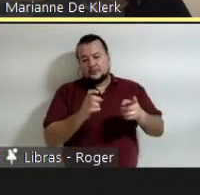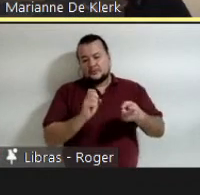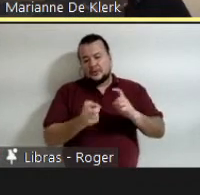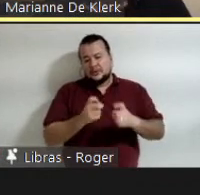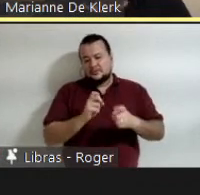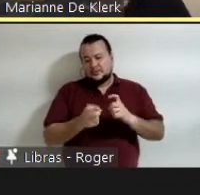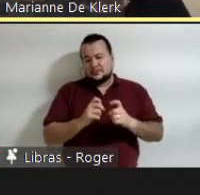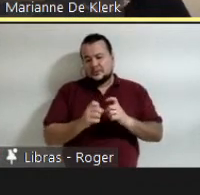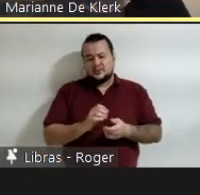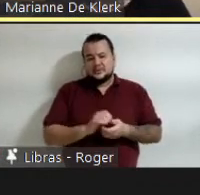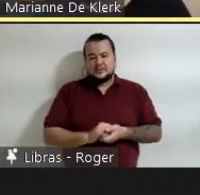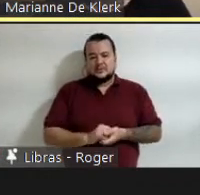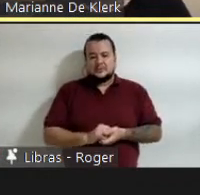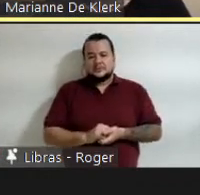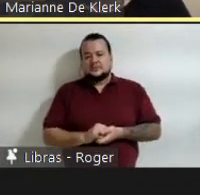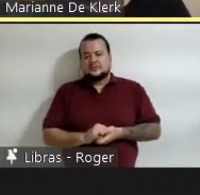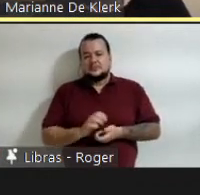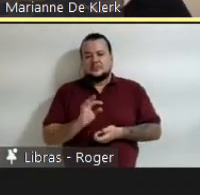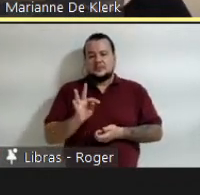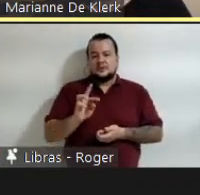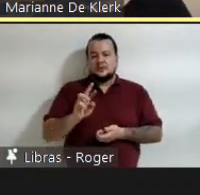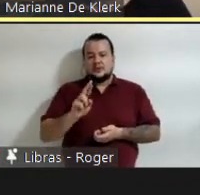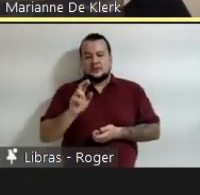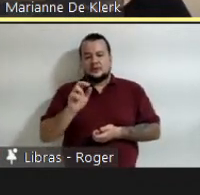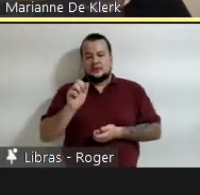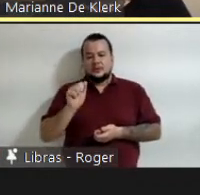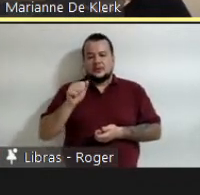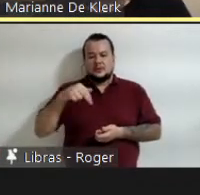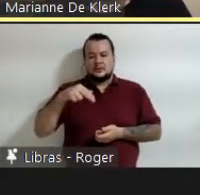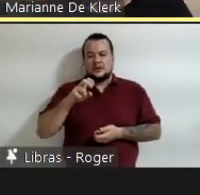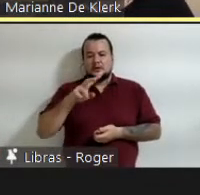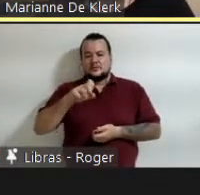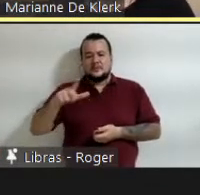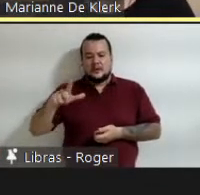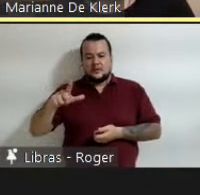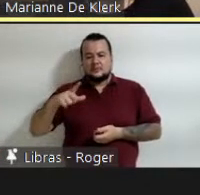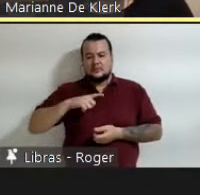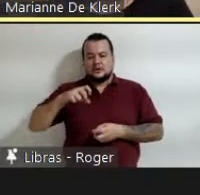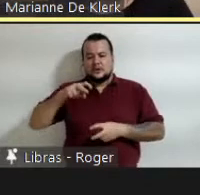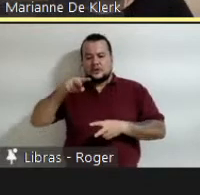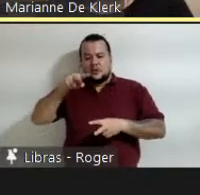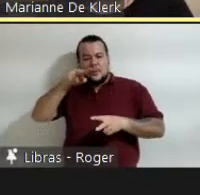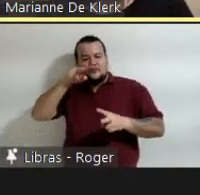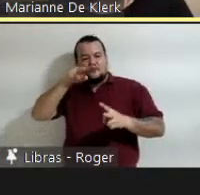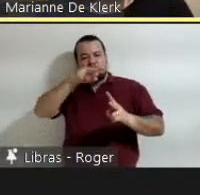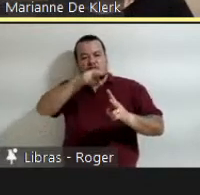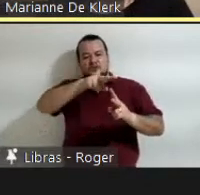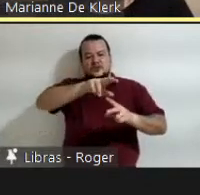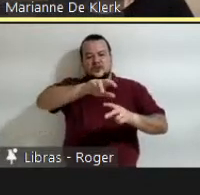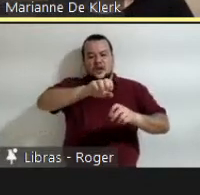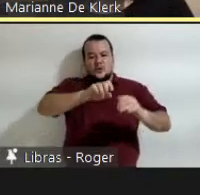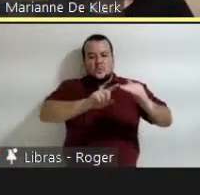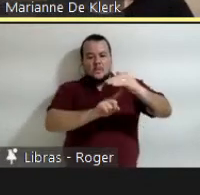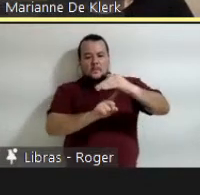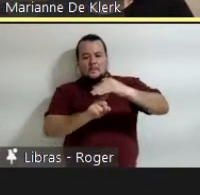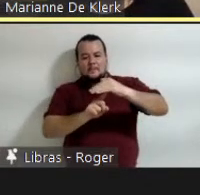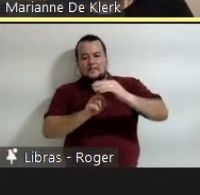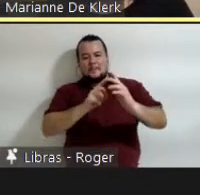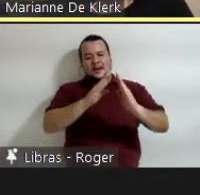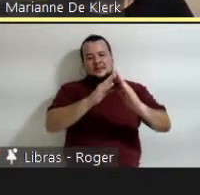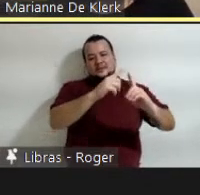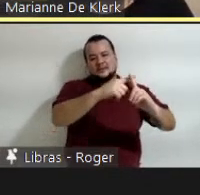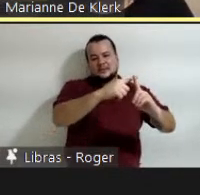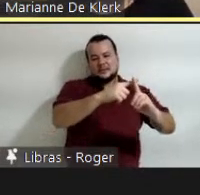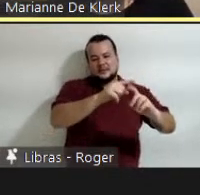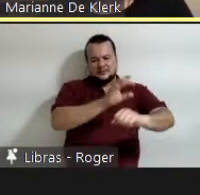the Ministry of Transport and influenced by Polly's. Many of the same, it's a different architect, but many of the same people worked for Eaton that worked on